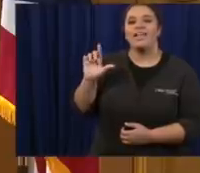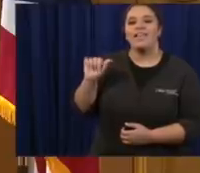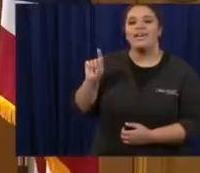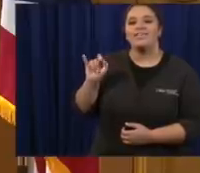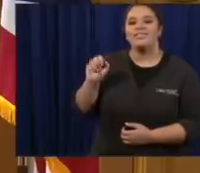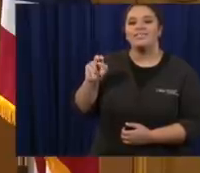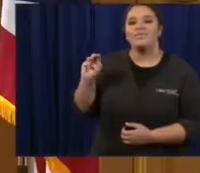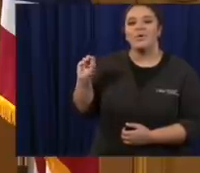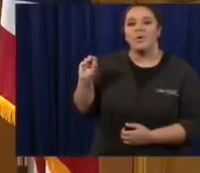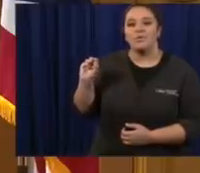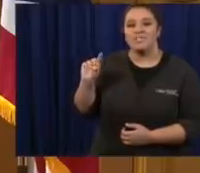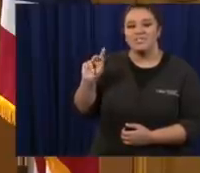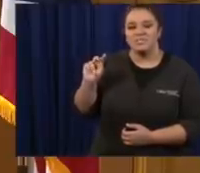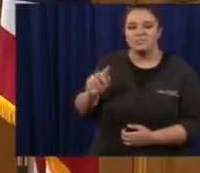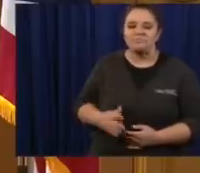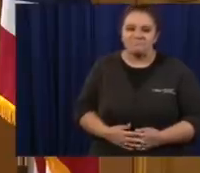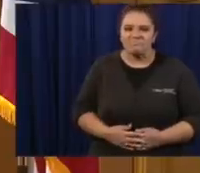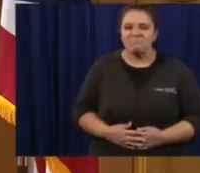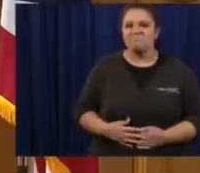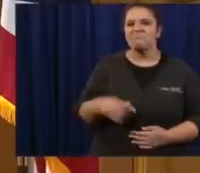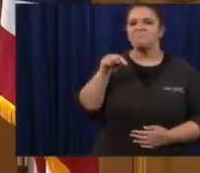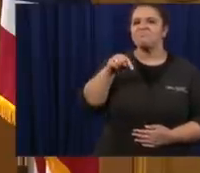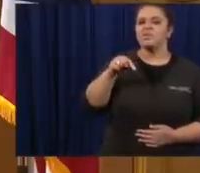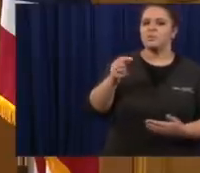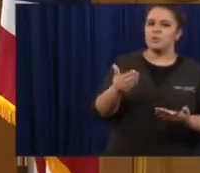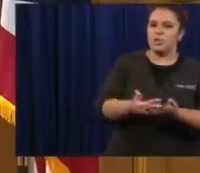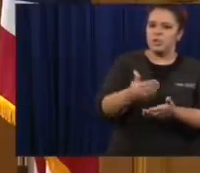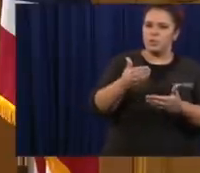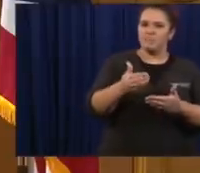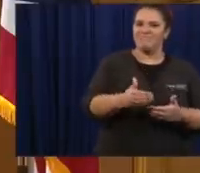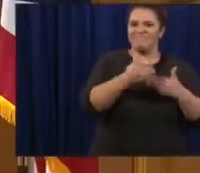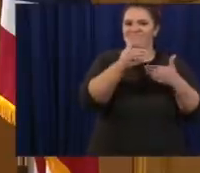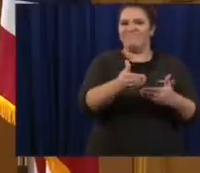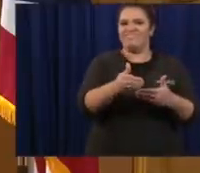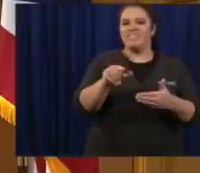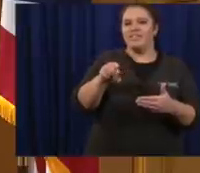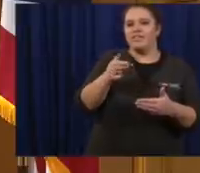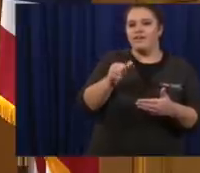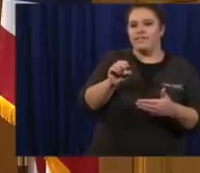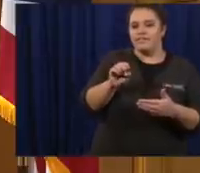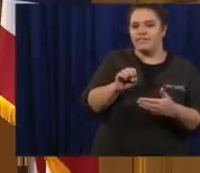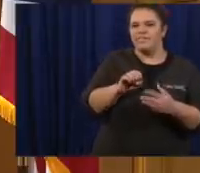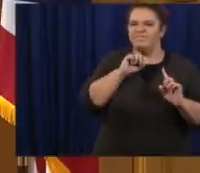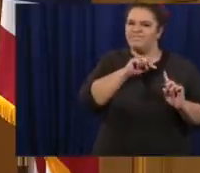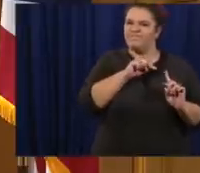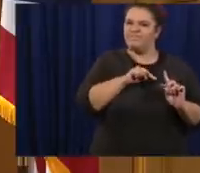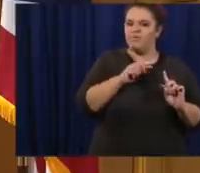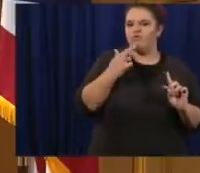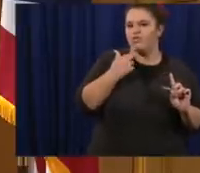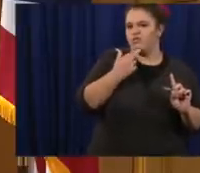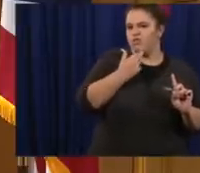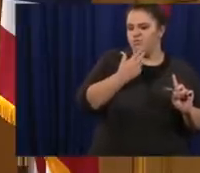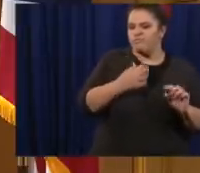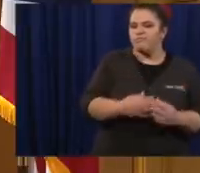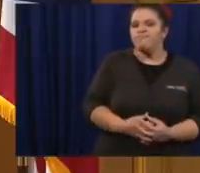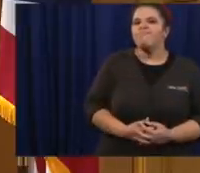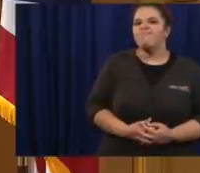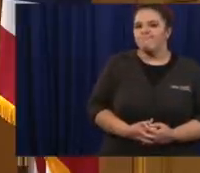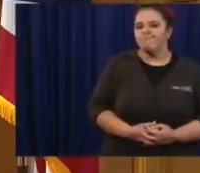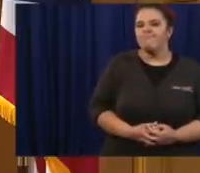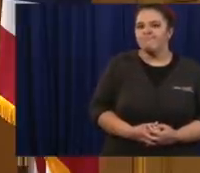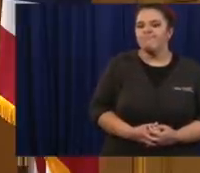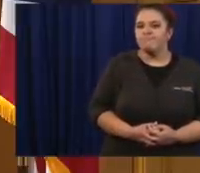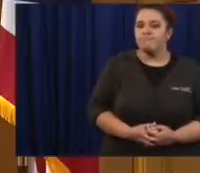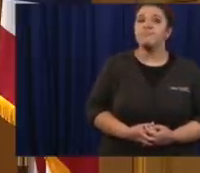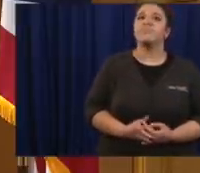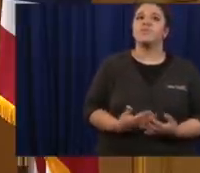phase. Business start to open, particularly into restaurants. Seems like if